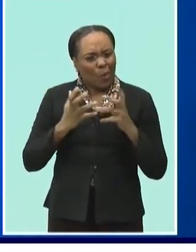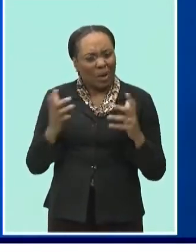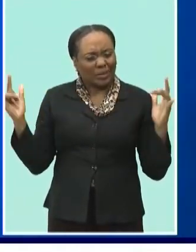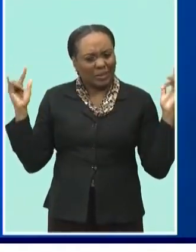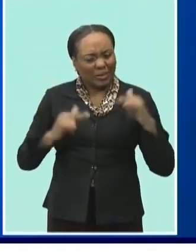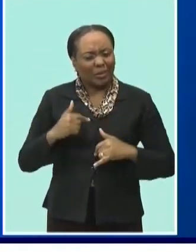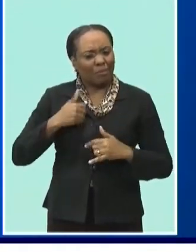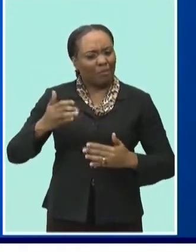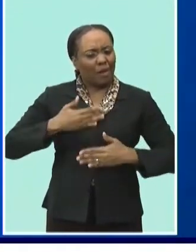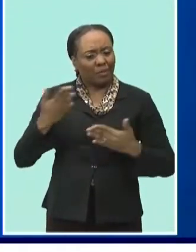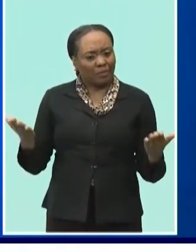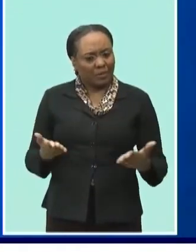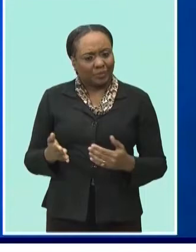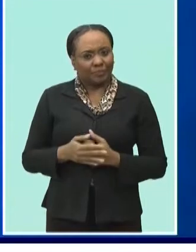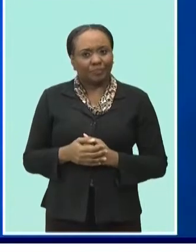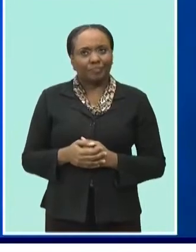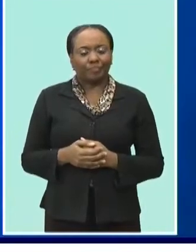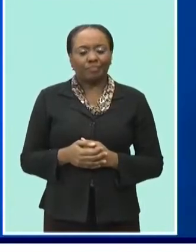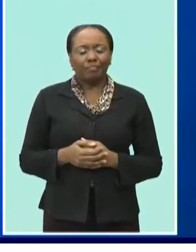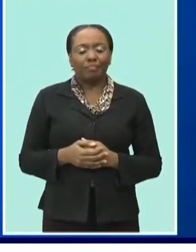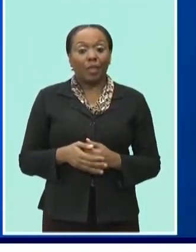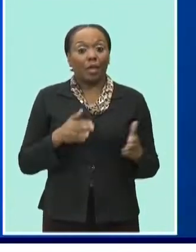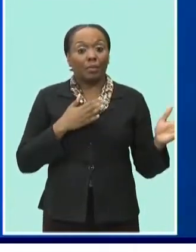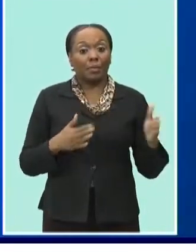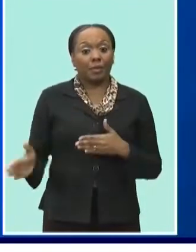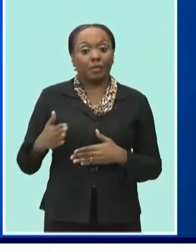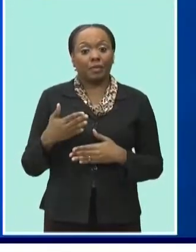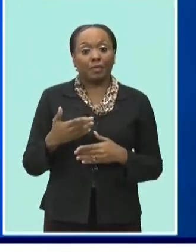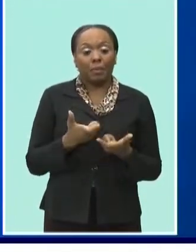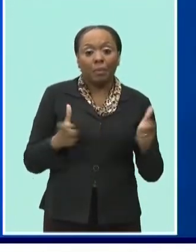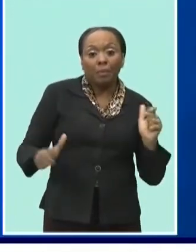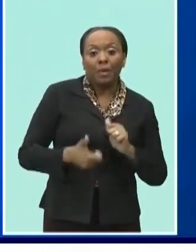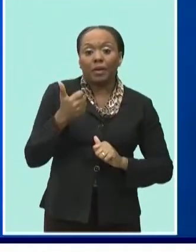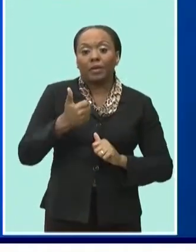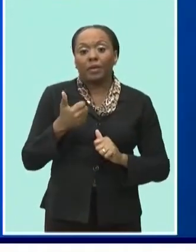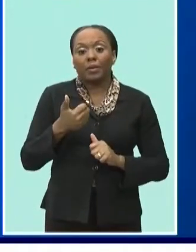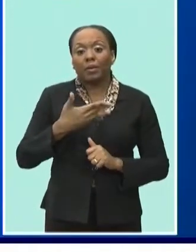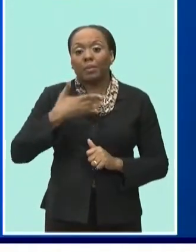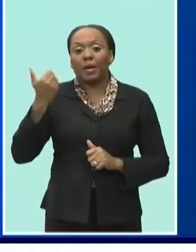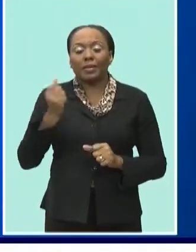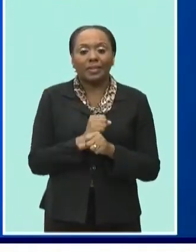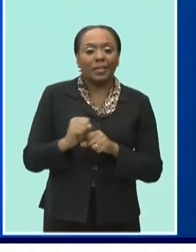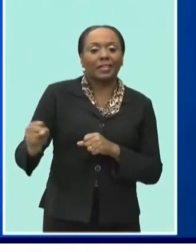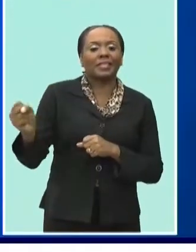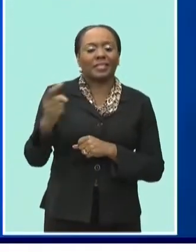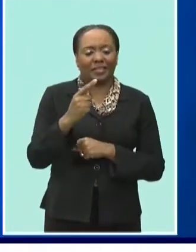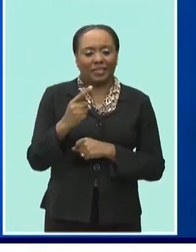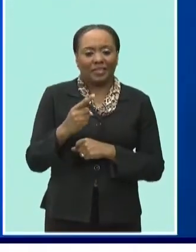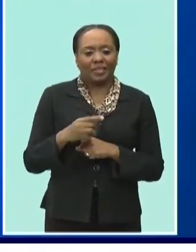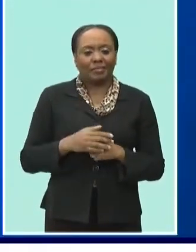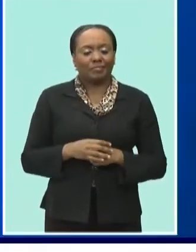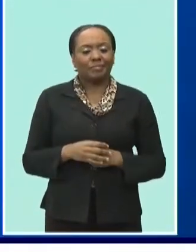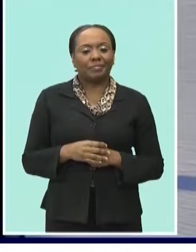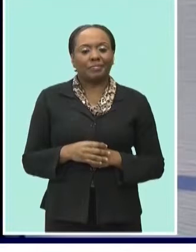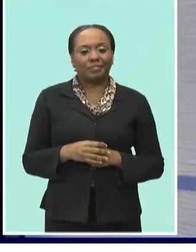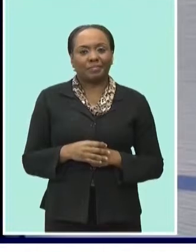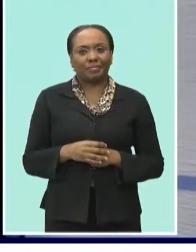be here. And the planning for an even bigger and better Vujade 2020 is already